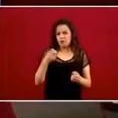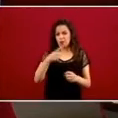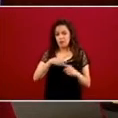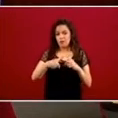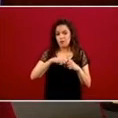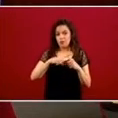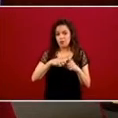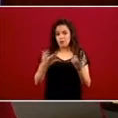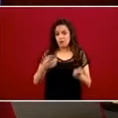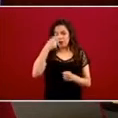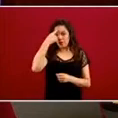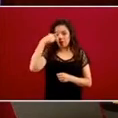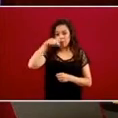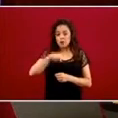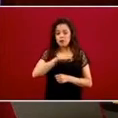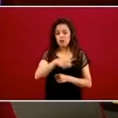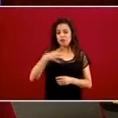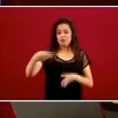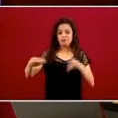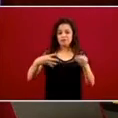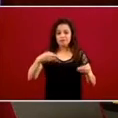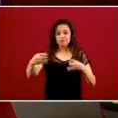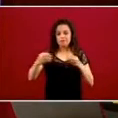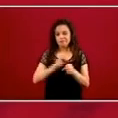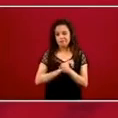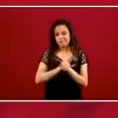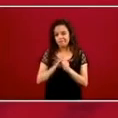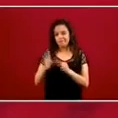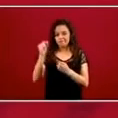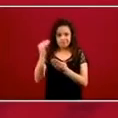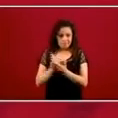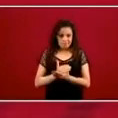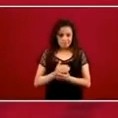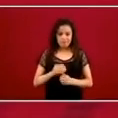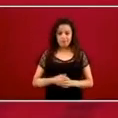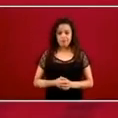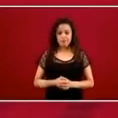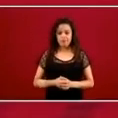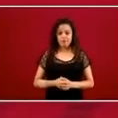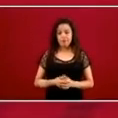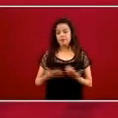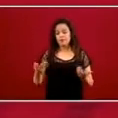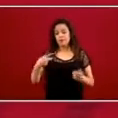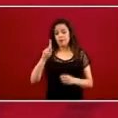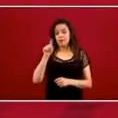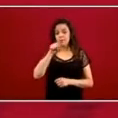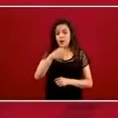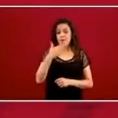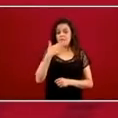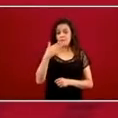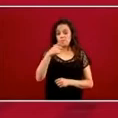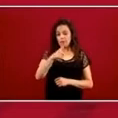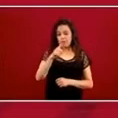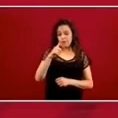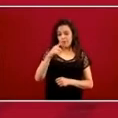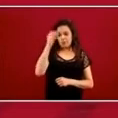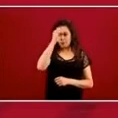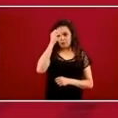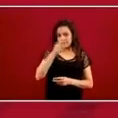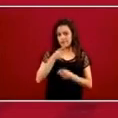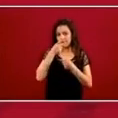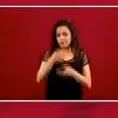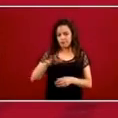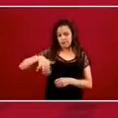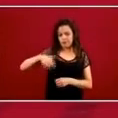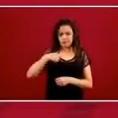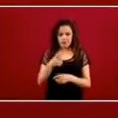younger. And this is a positive aspect when it comes to coronavirus. But as you have stated, and